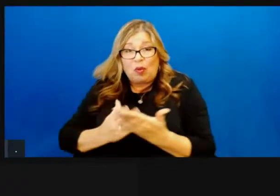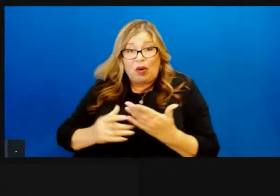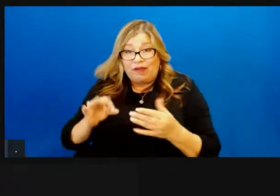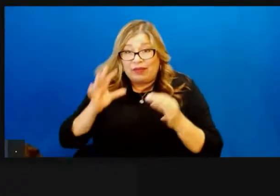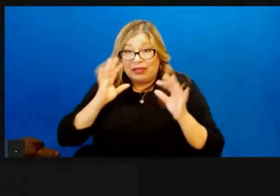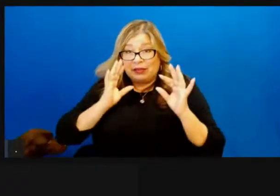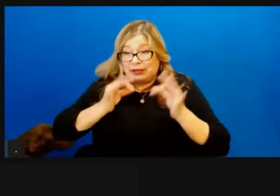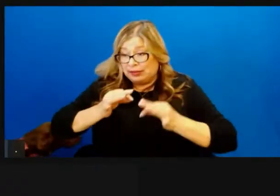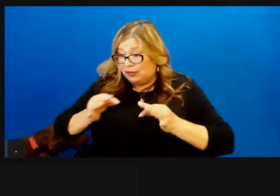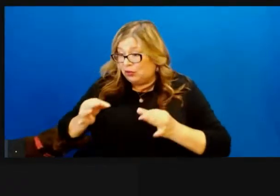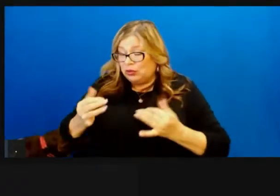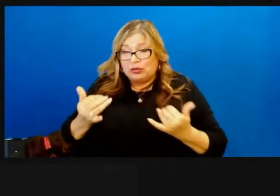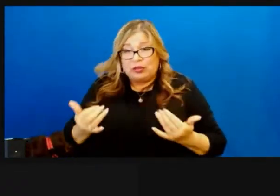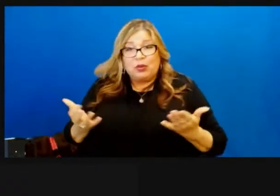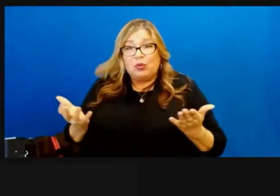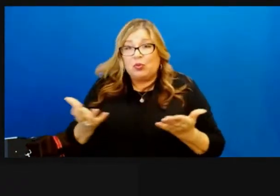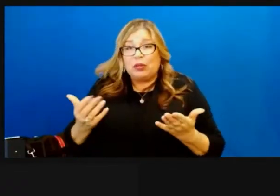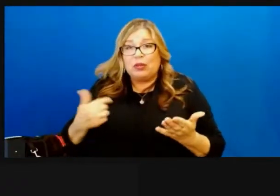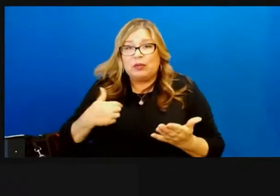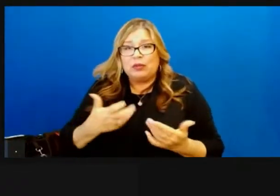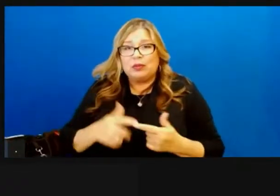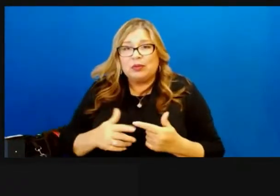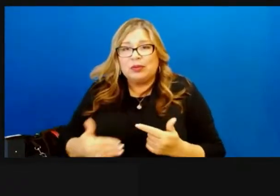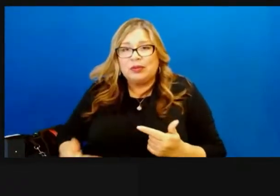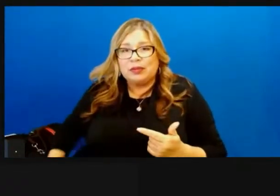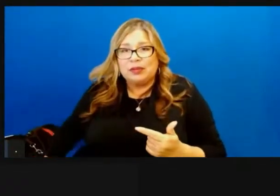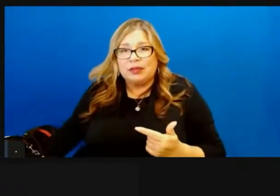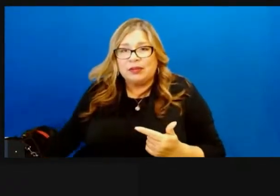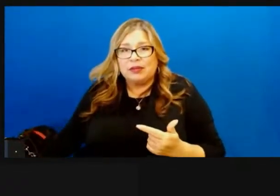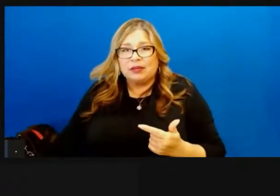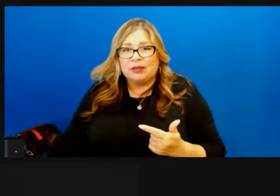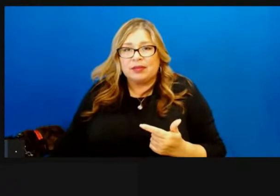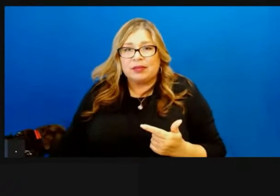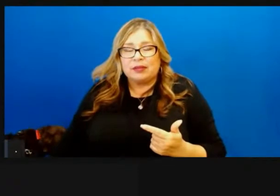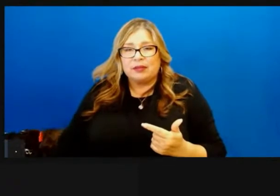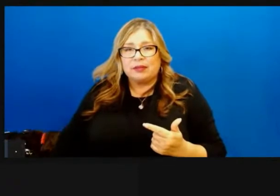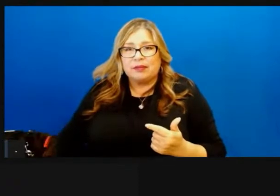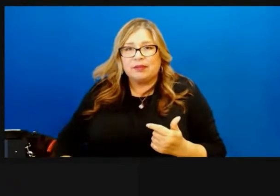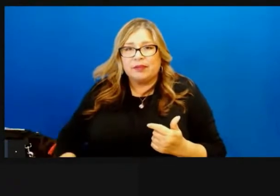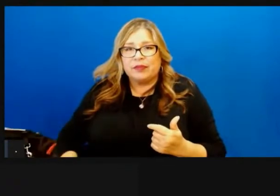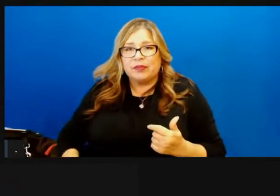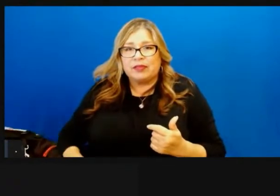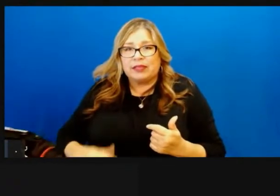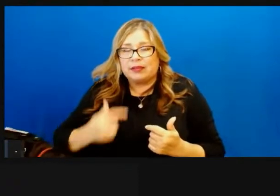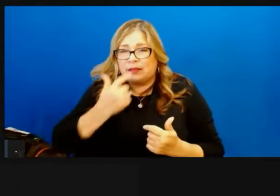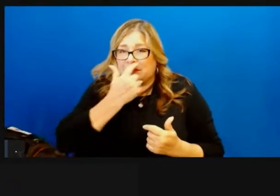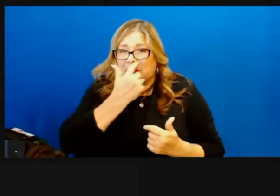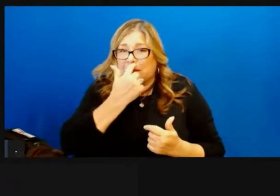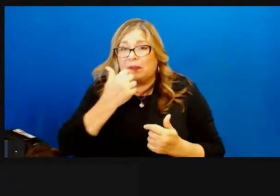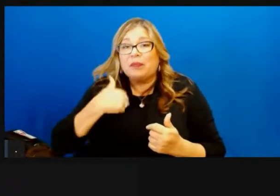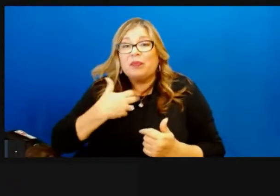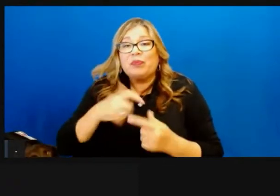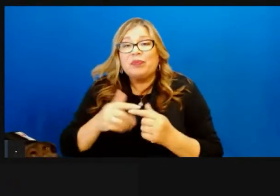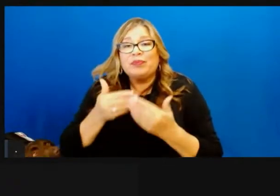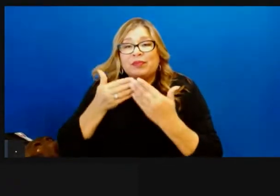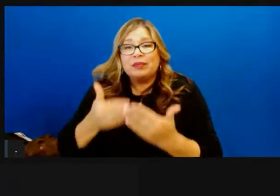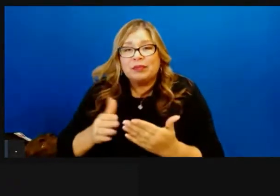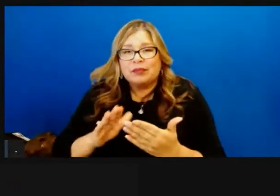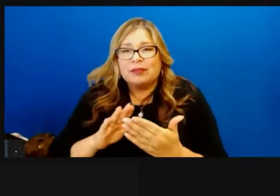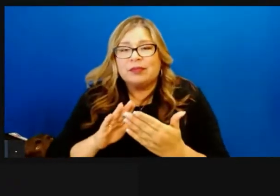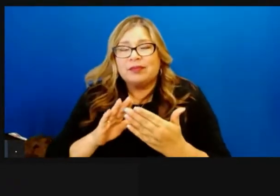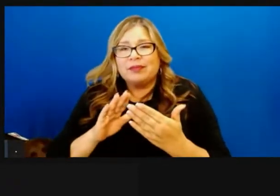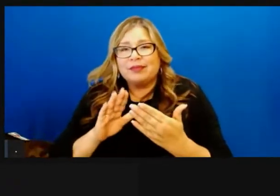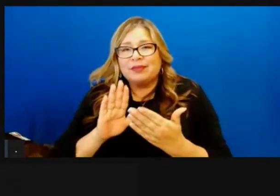provide districts and schools and local health jurisdictions and those at the local level a chance to have these